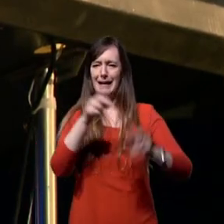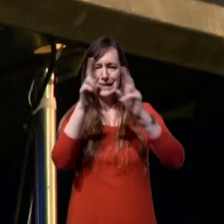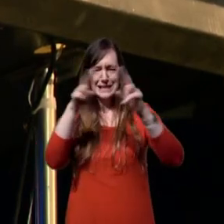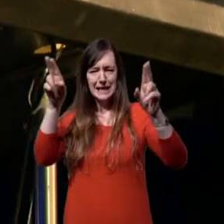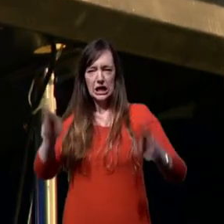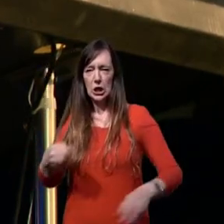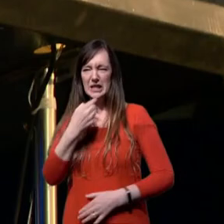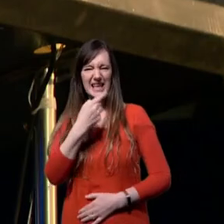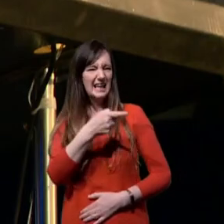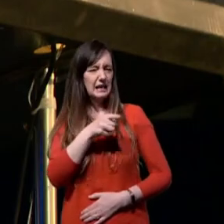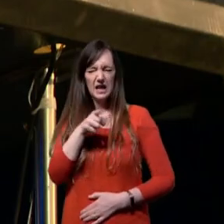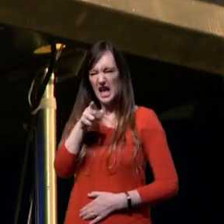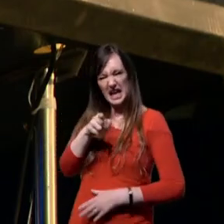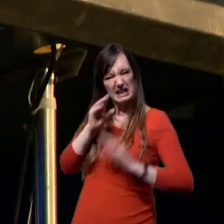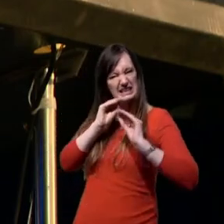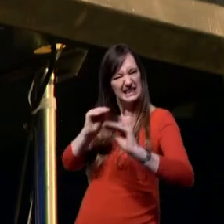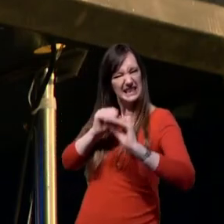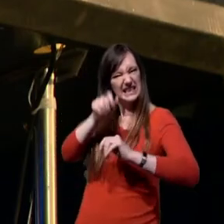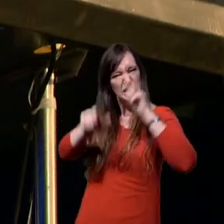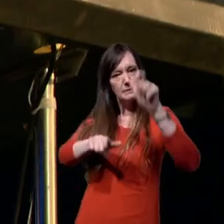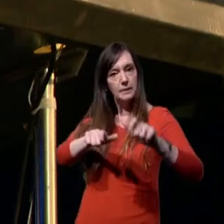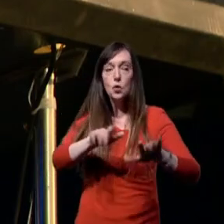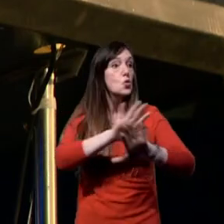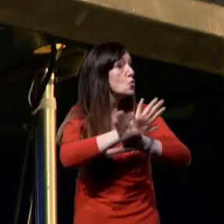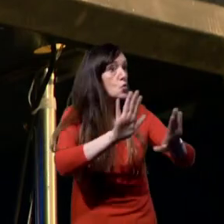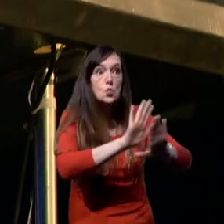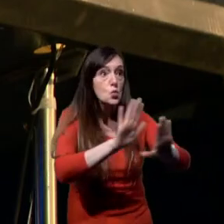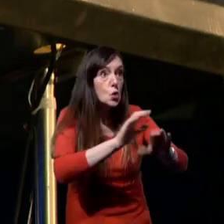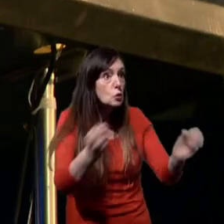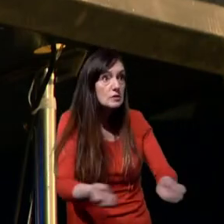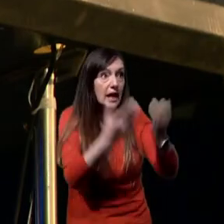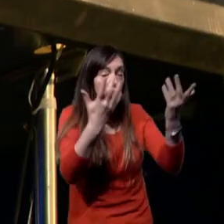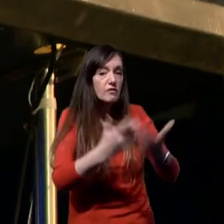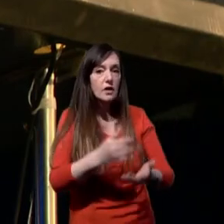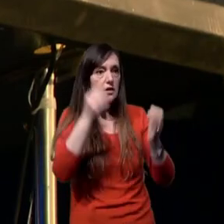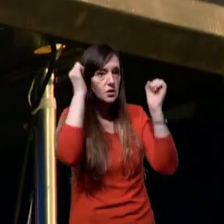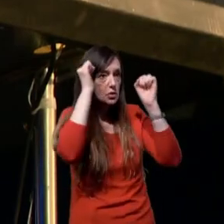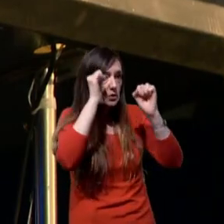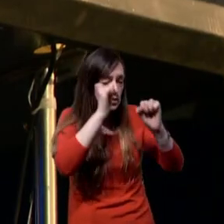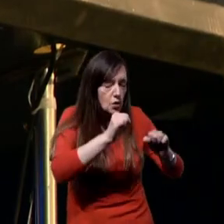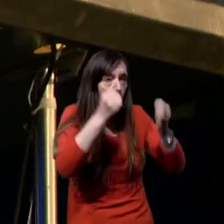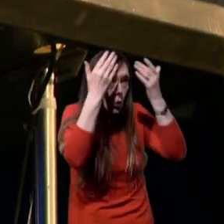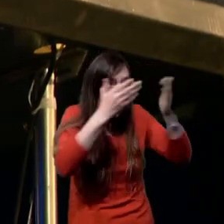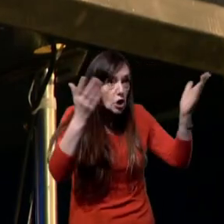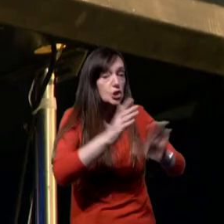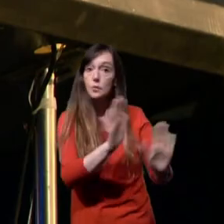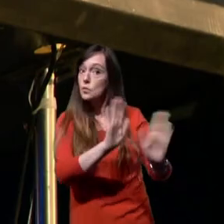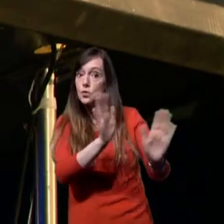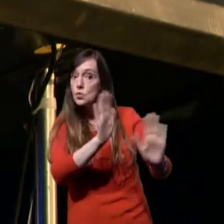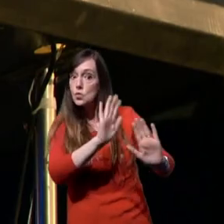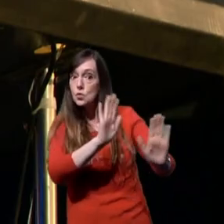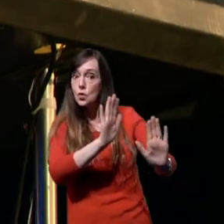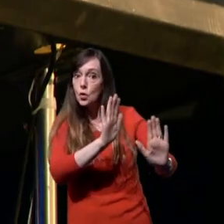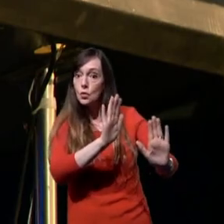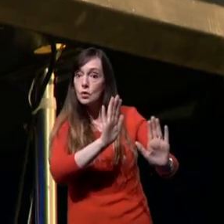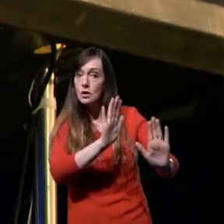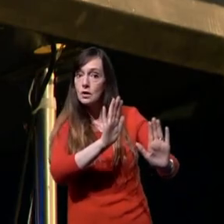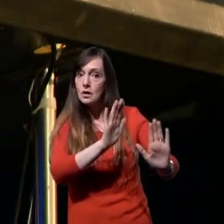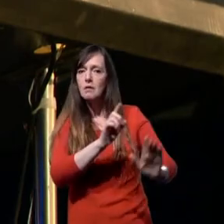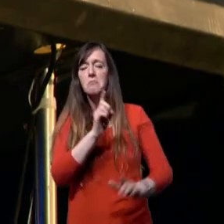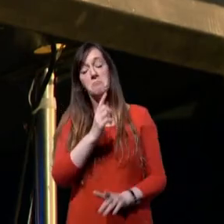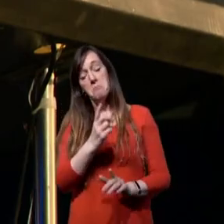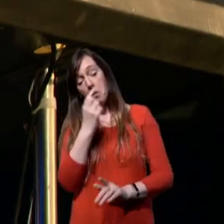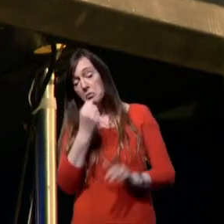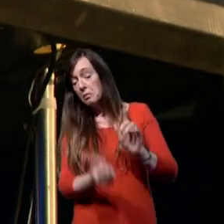he teaches people not to sacrifice or to worship. So So this may well have been what was going on in